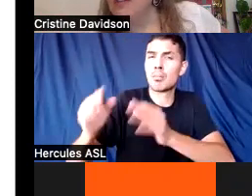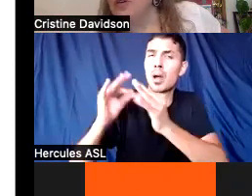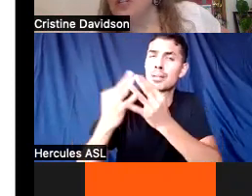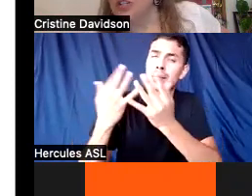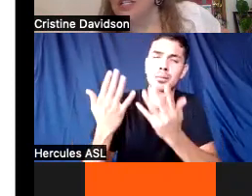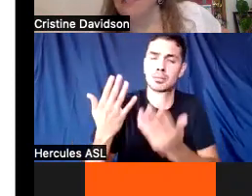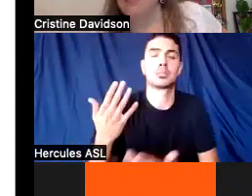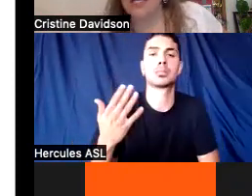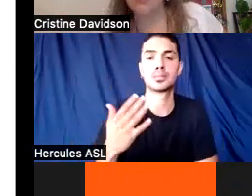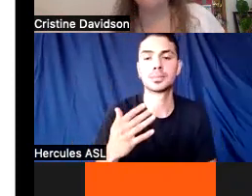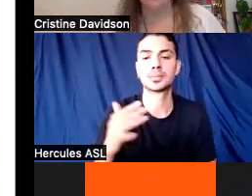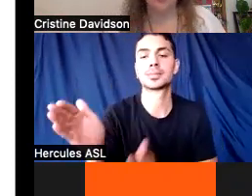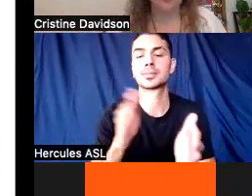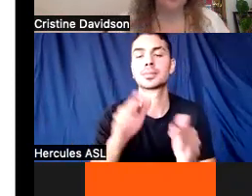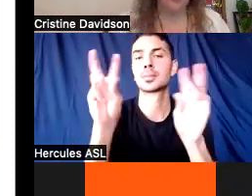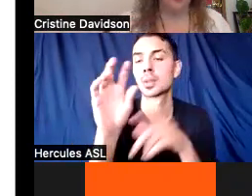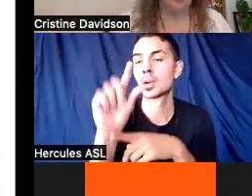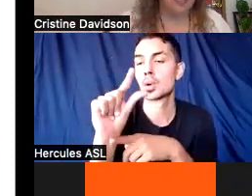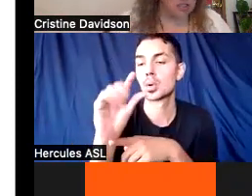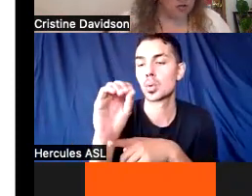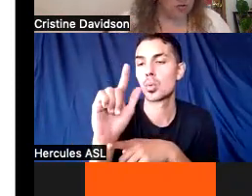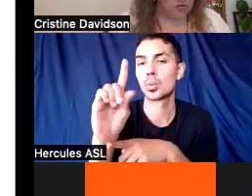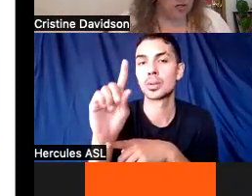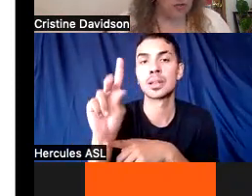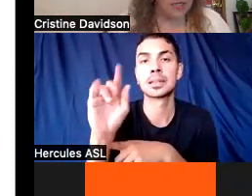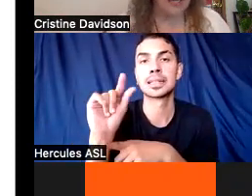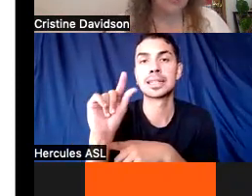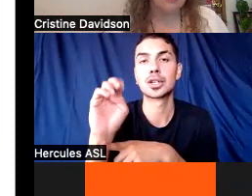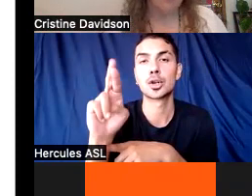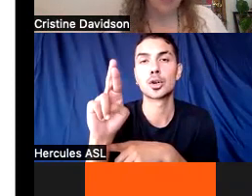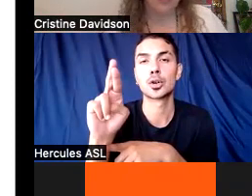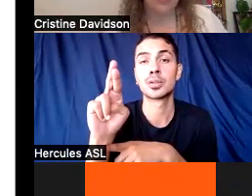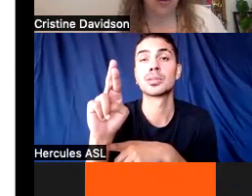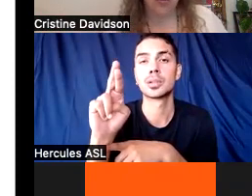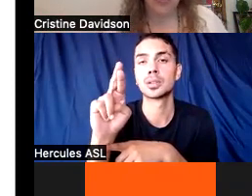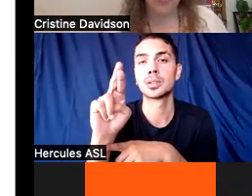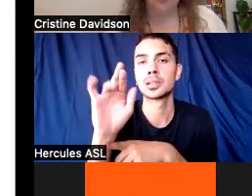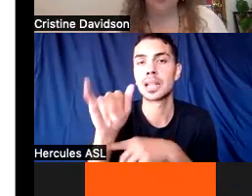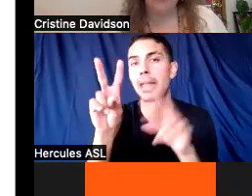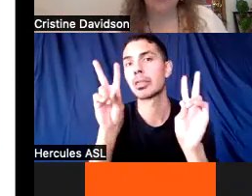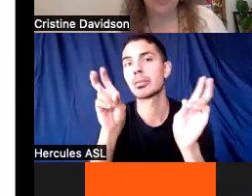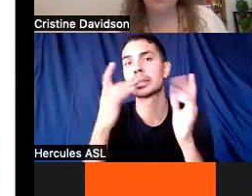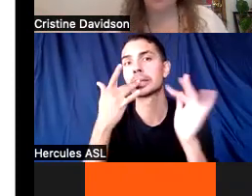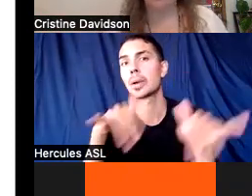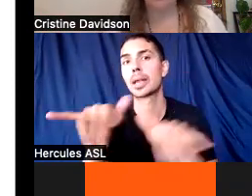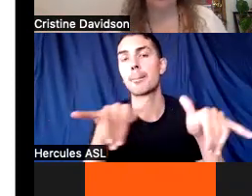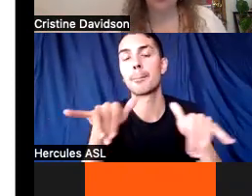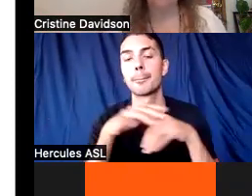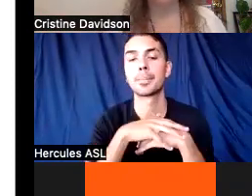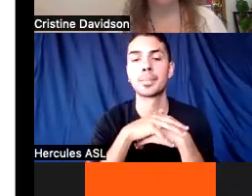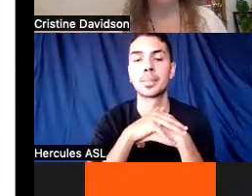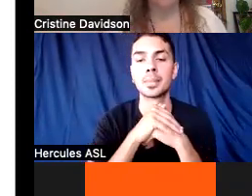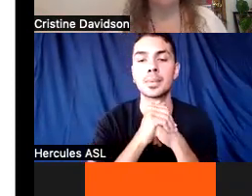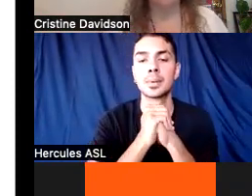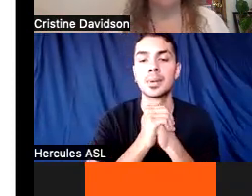digger or belief folks are just after money, you know. And so, you know, the tactics of power and control within our own families happen